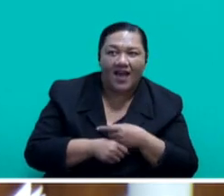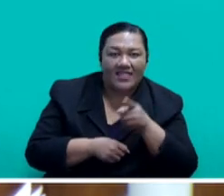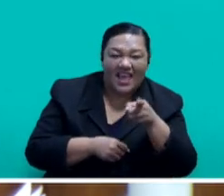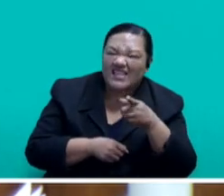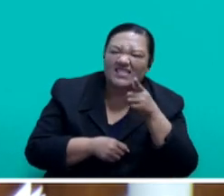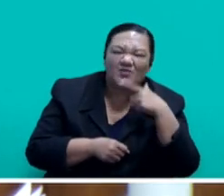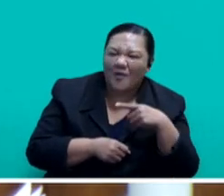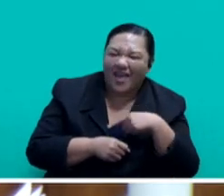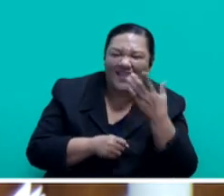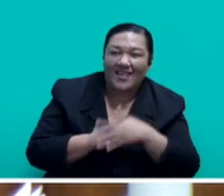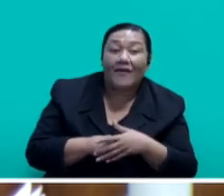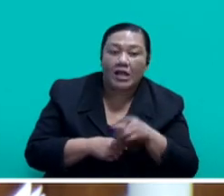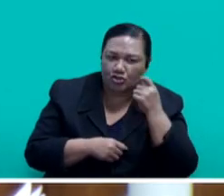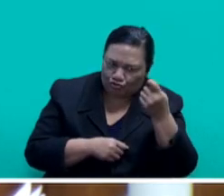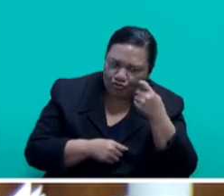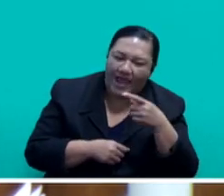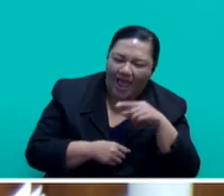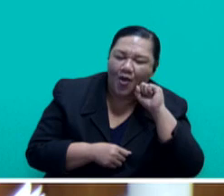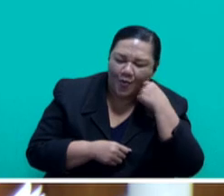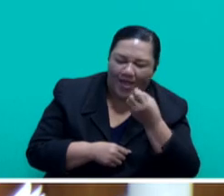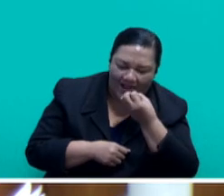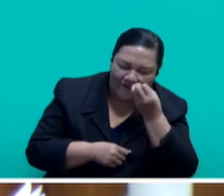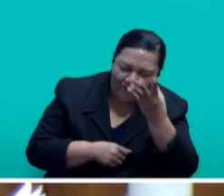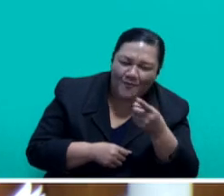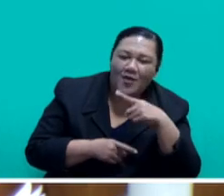Soon I'll tell you about Geneva. Mr.